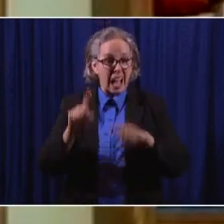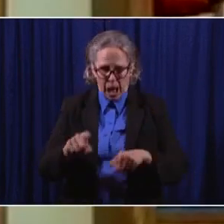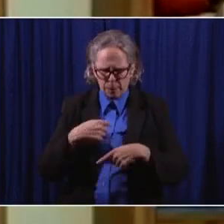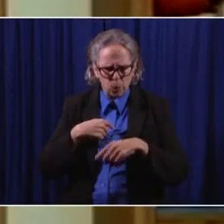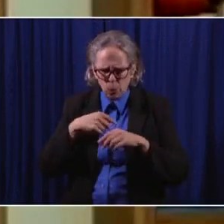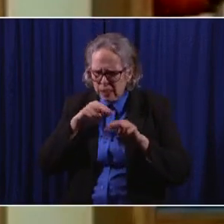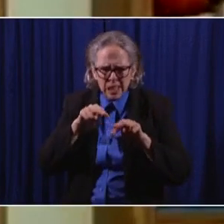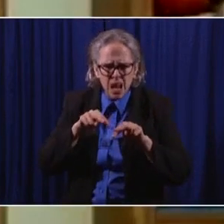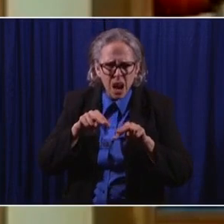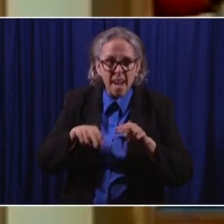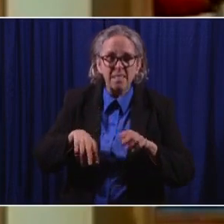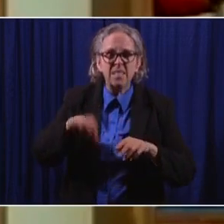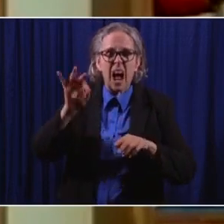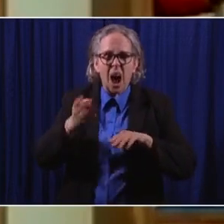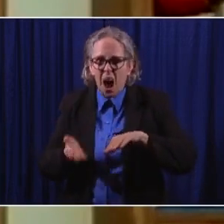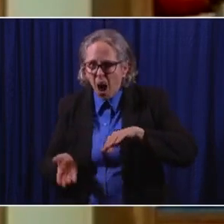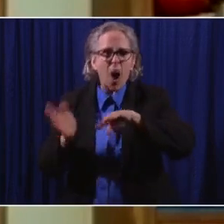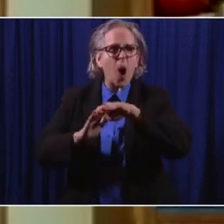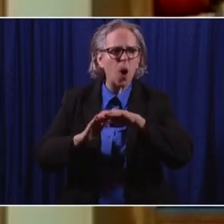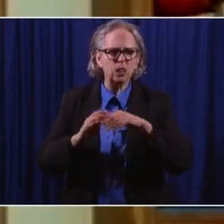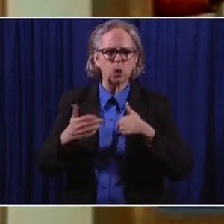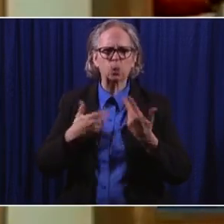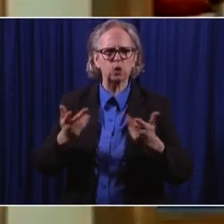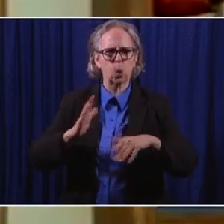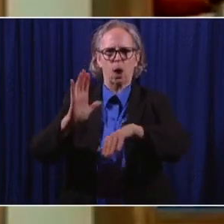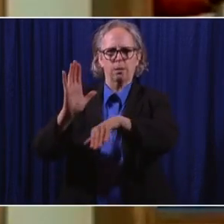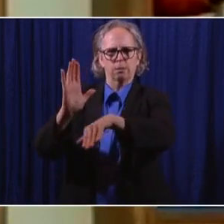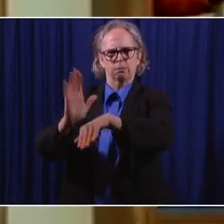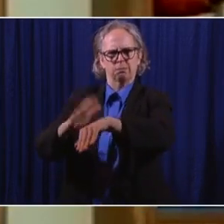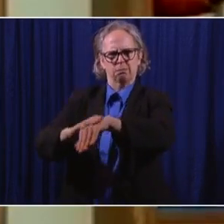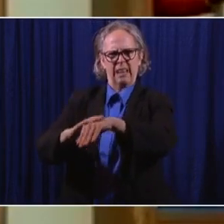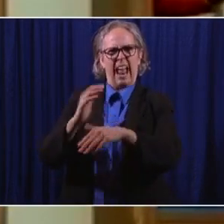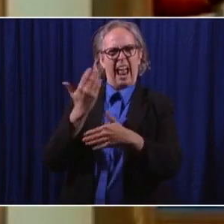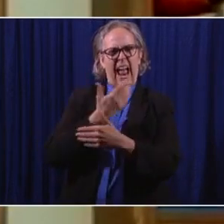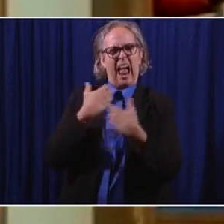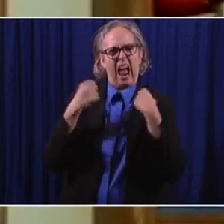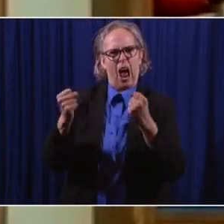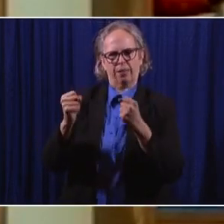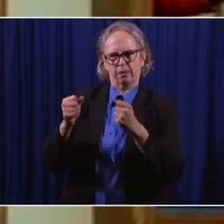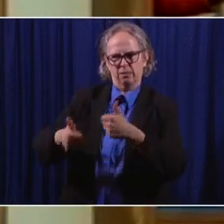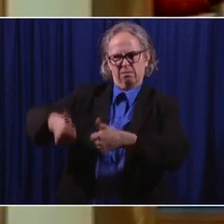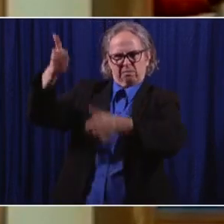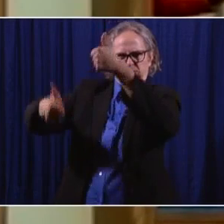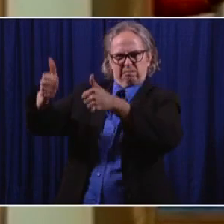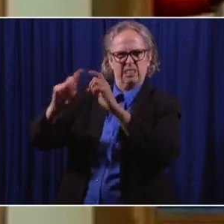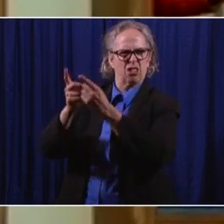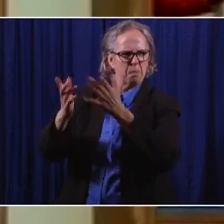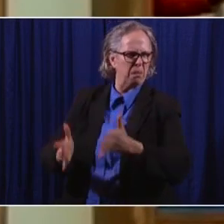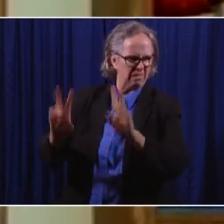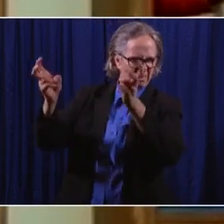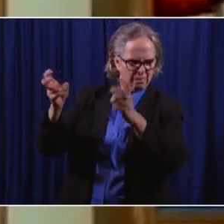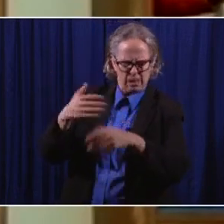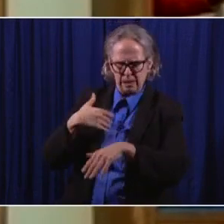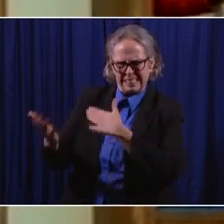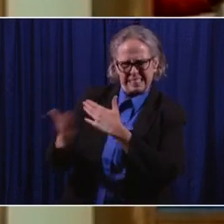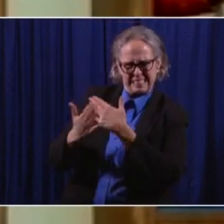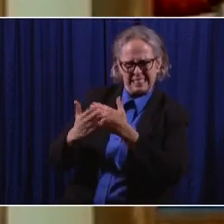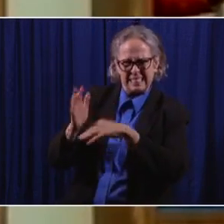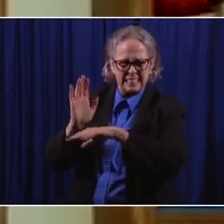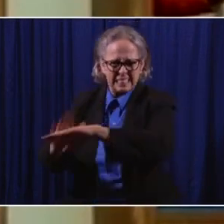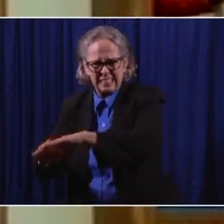officials and utilities of any sustained upticks in their communities. And we've provided a toolkit that helps inform the